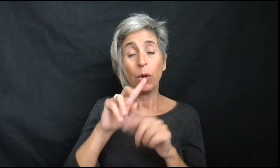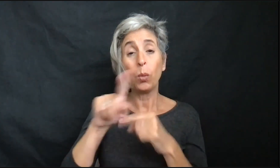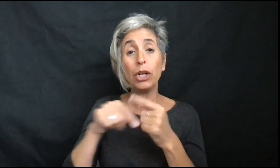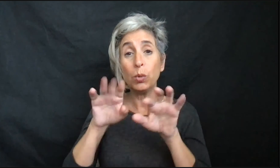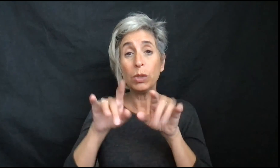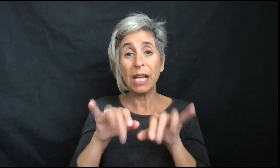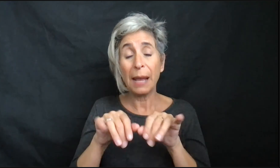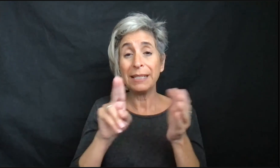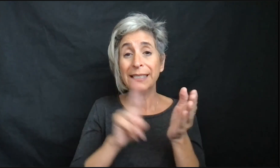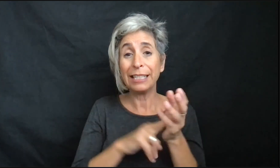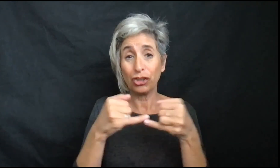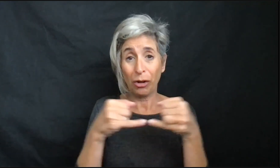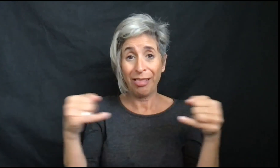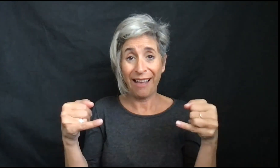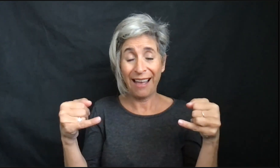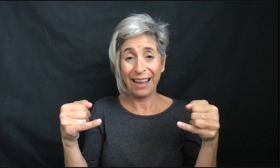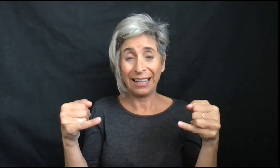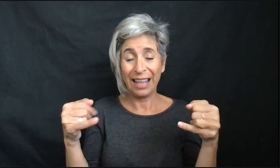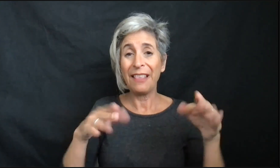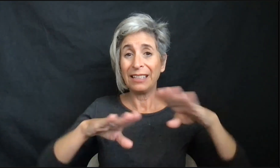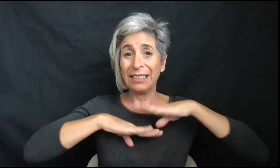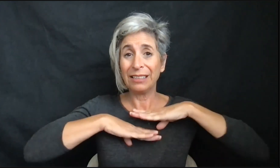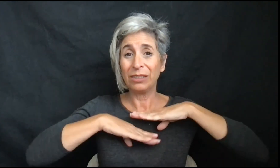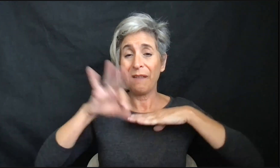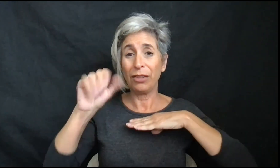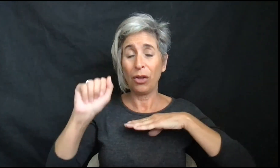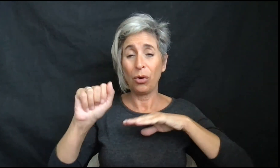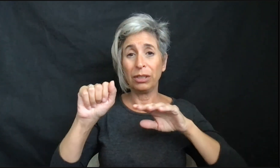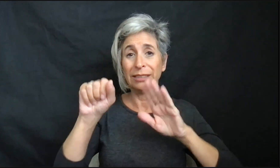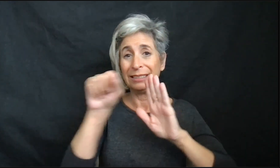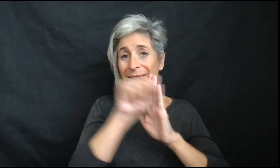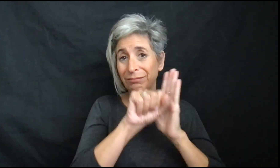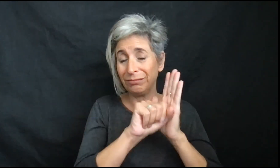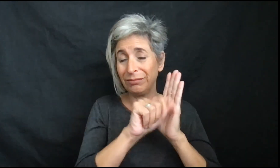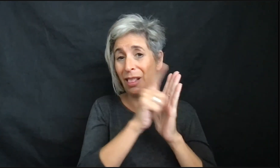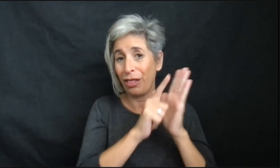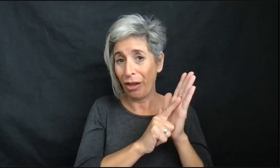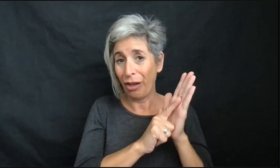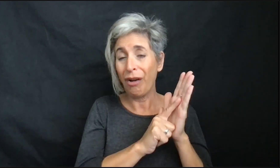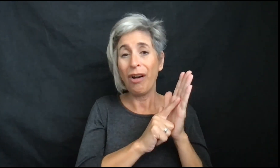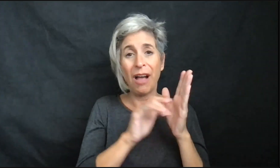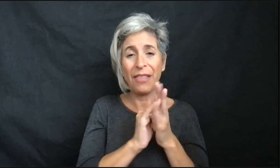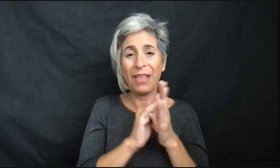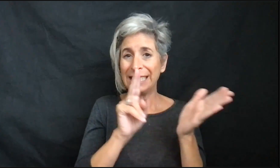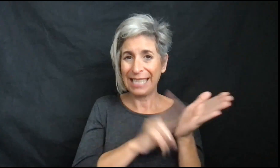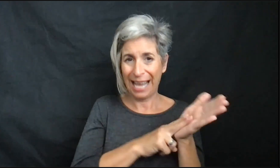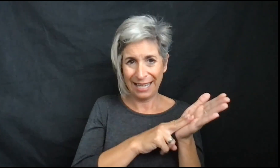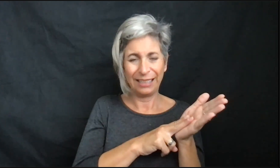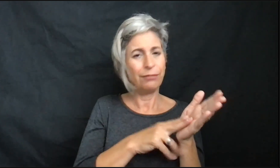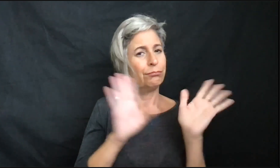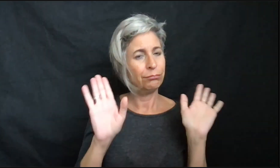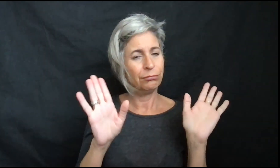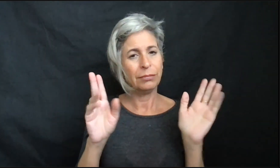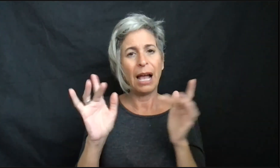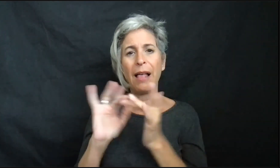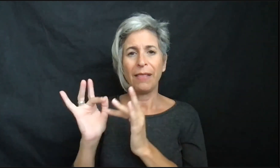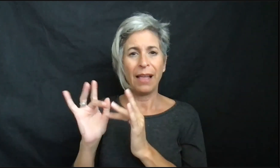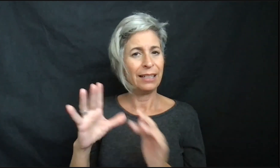signature line, it's in compliance with Florida statute of signing it online.